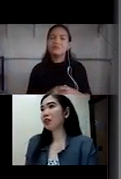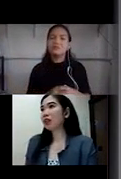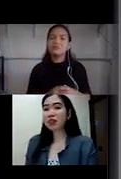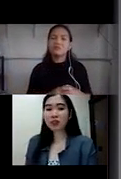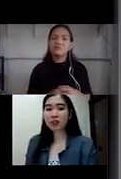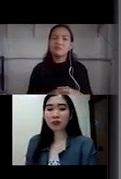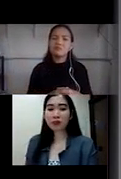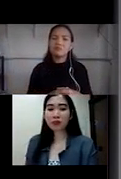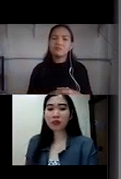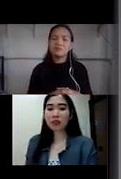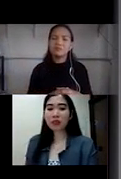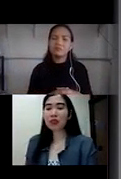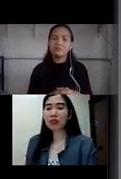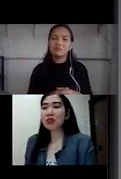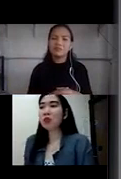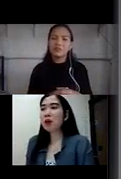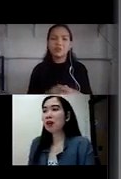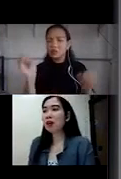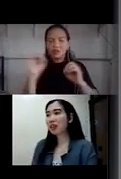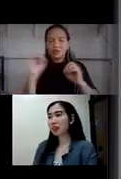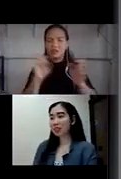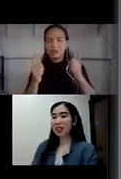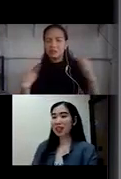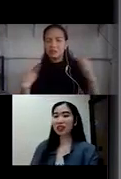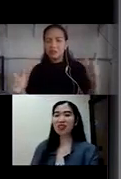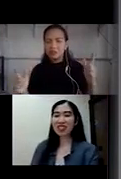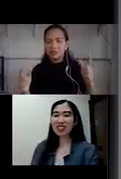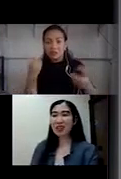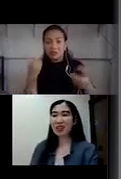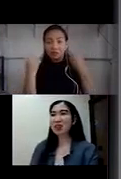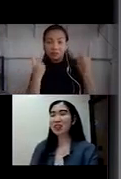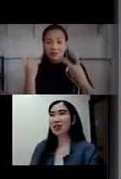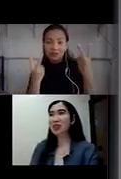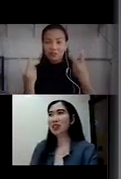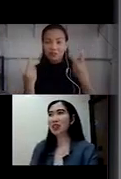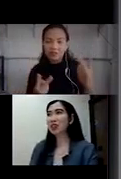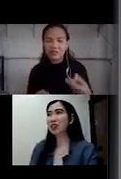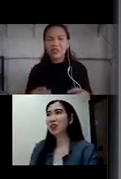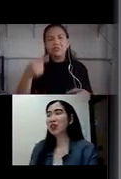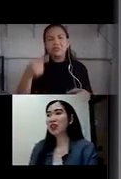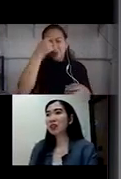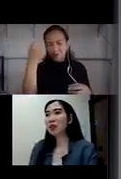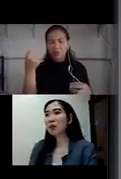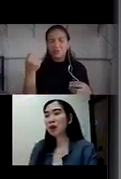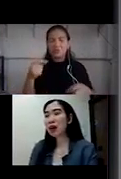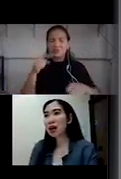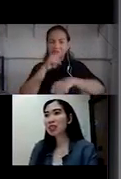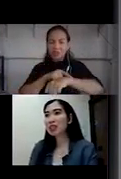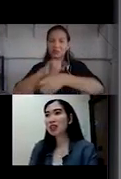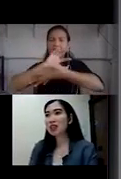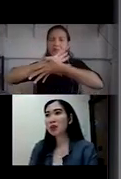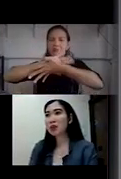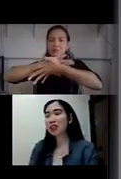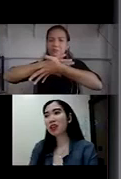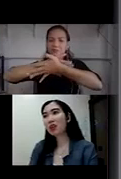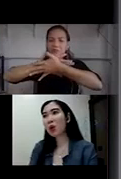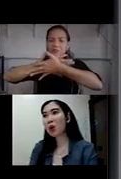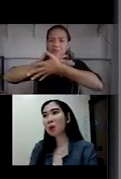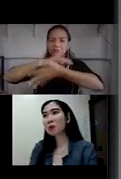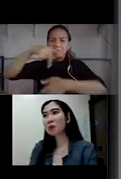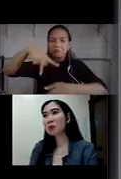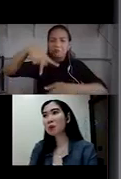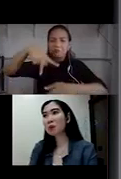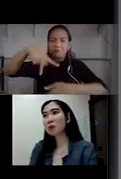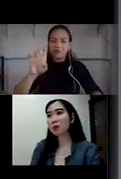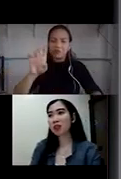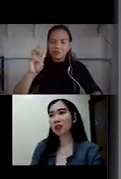Ayan. So bakit nangyari to? Kasi nga pandemic and some of us are working at home,